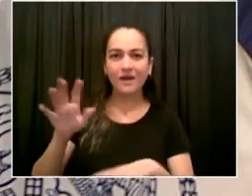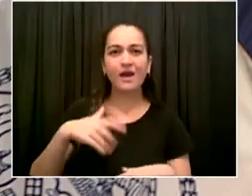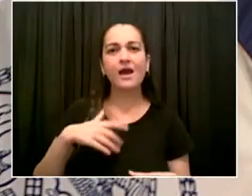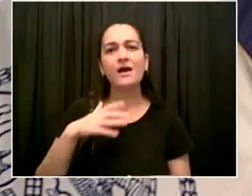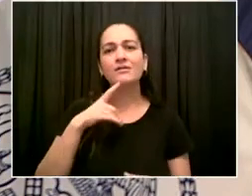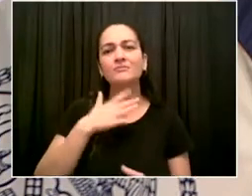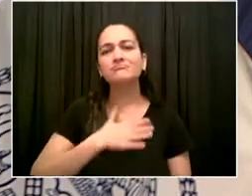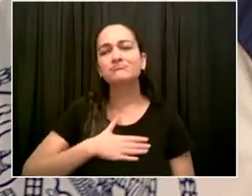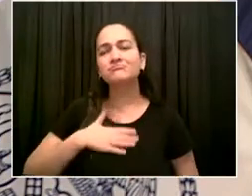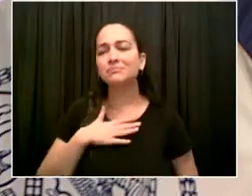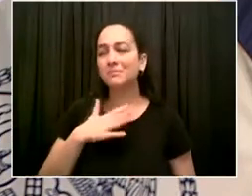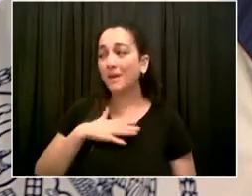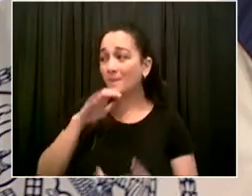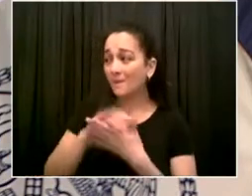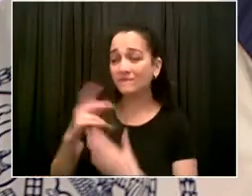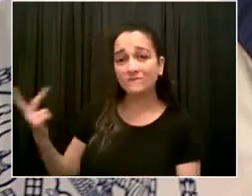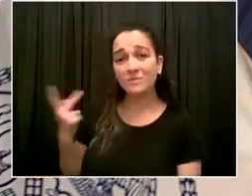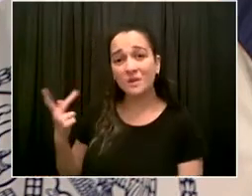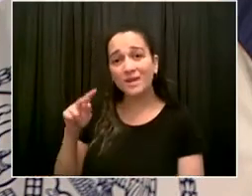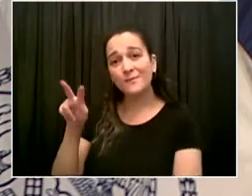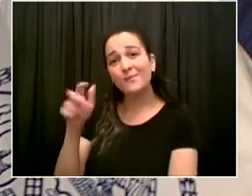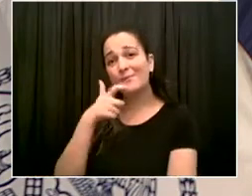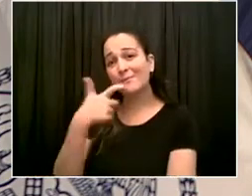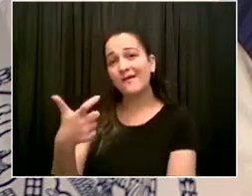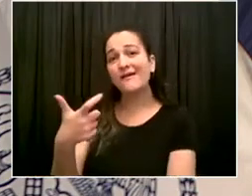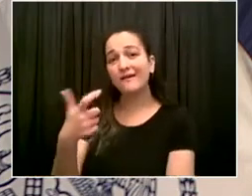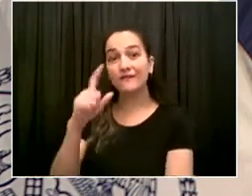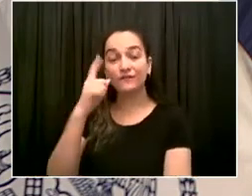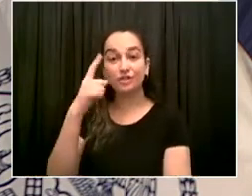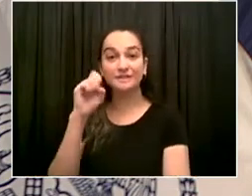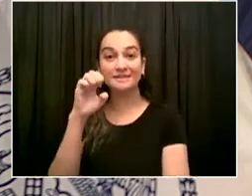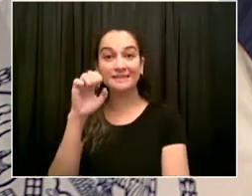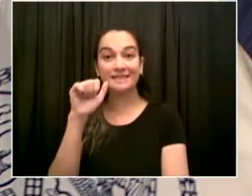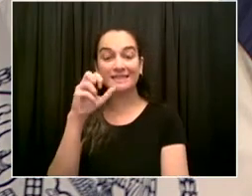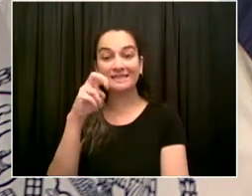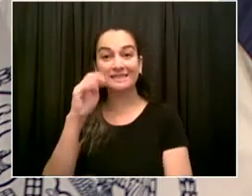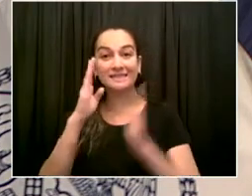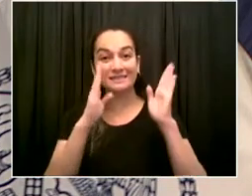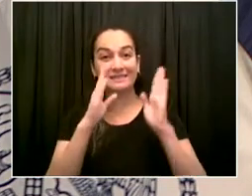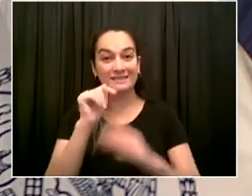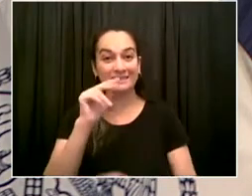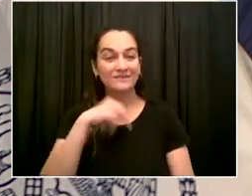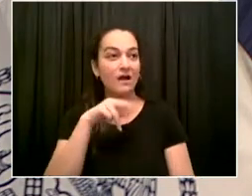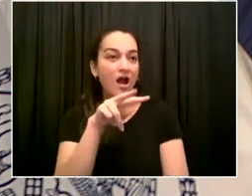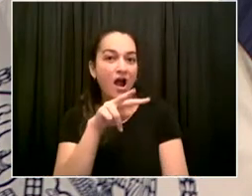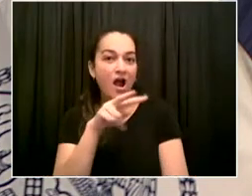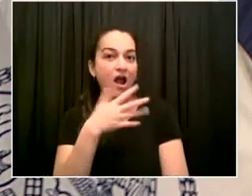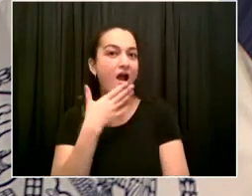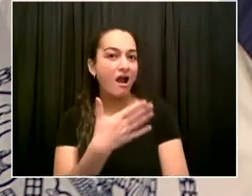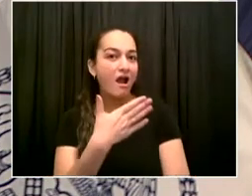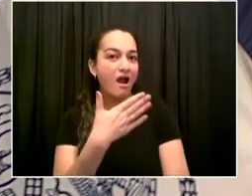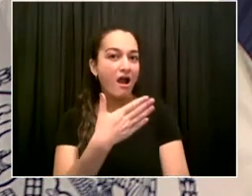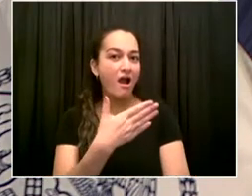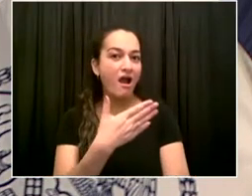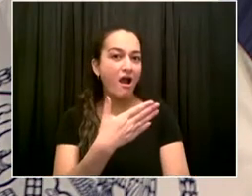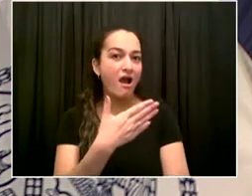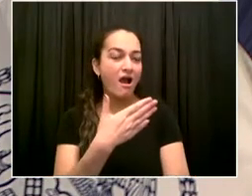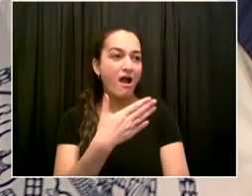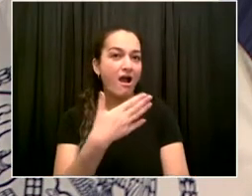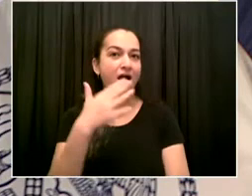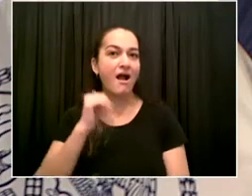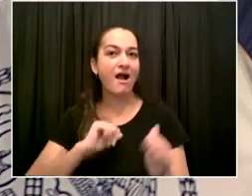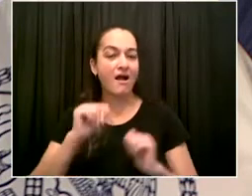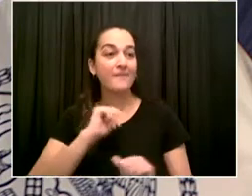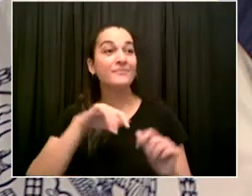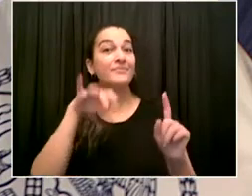in this show and on so many other great productions on screen and on the stage. Famous for his work